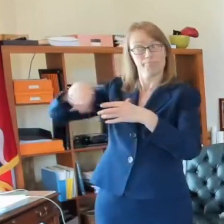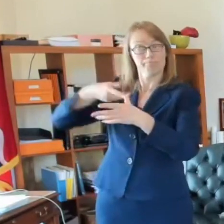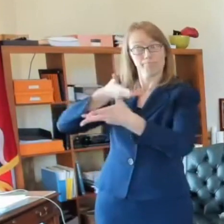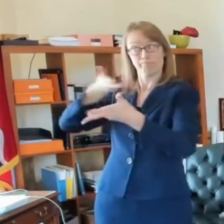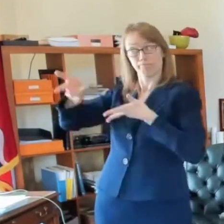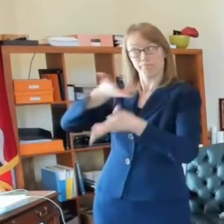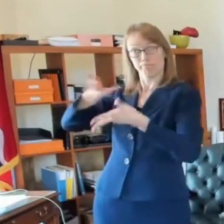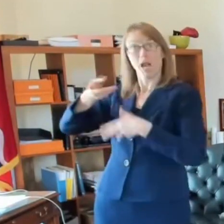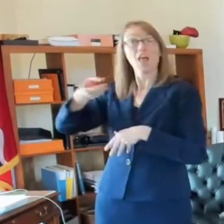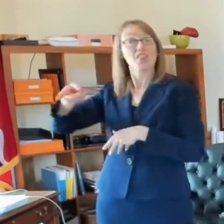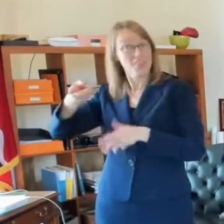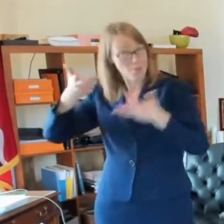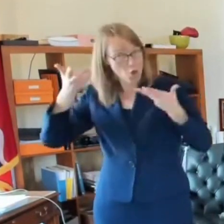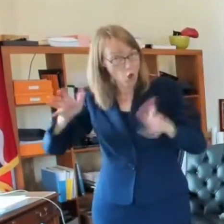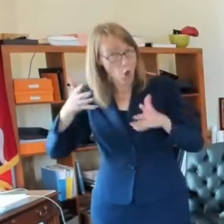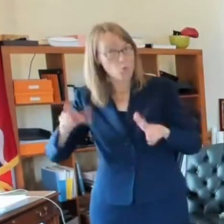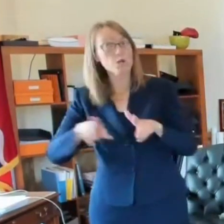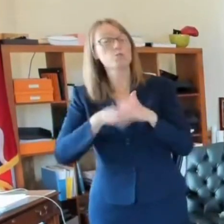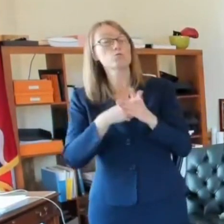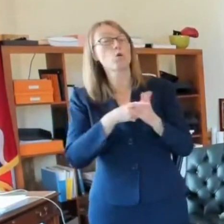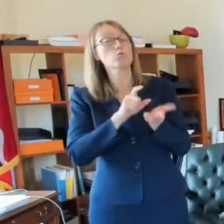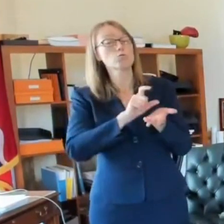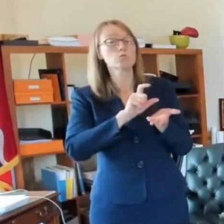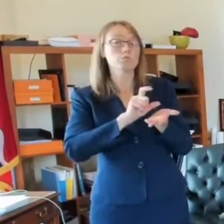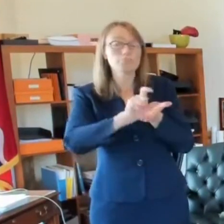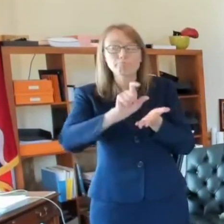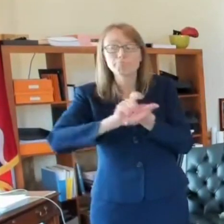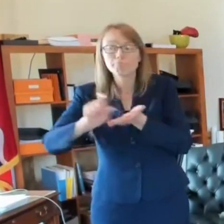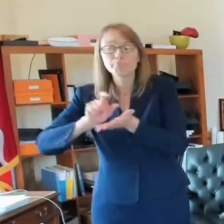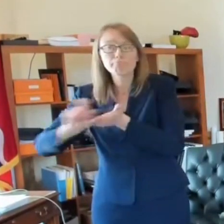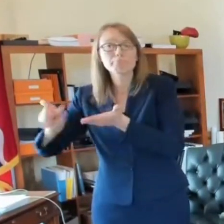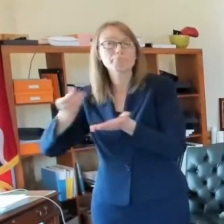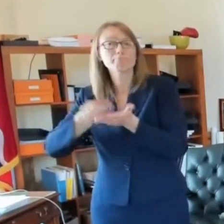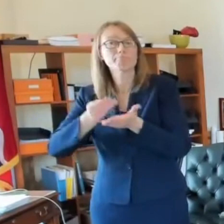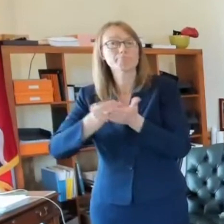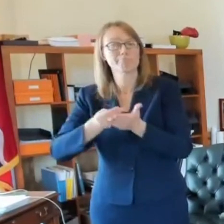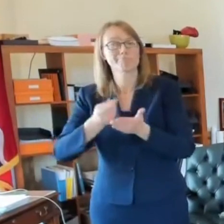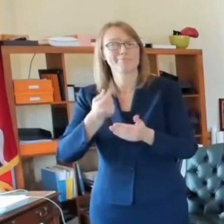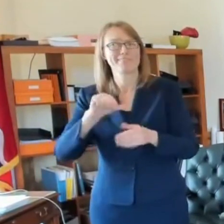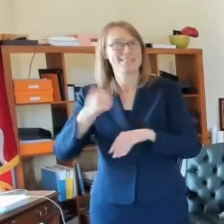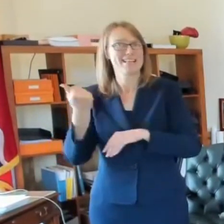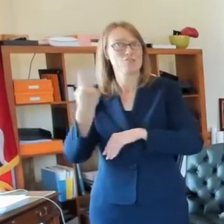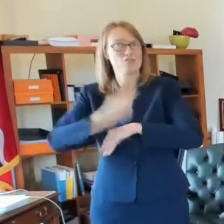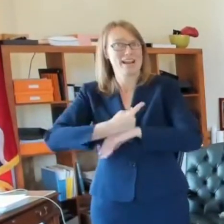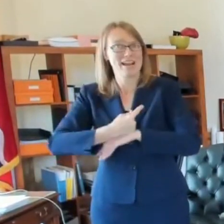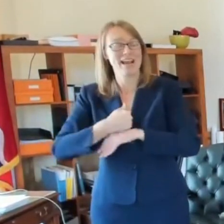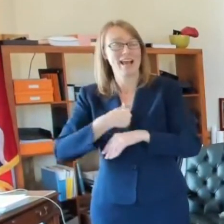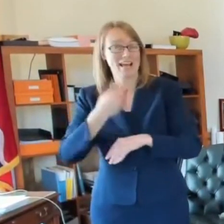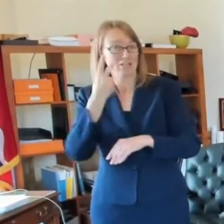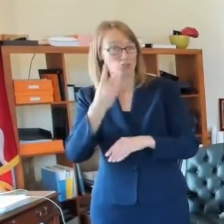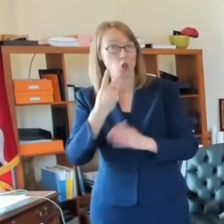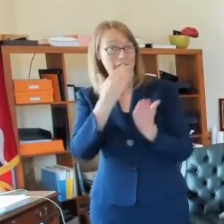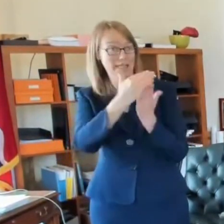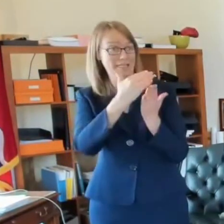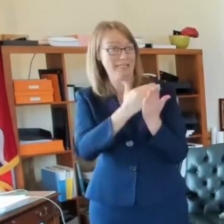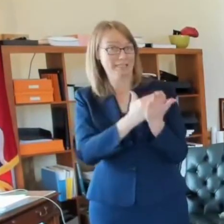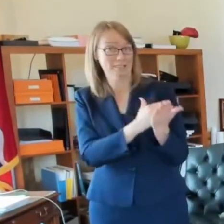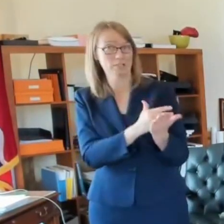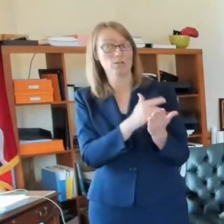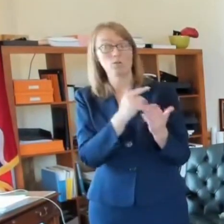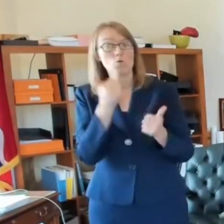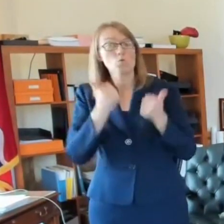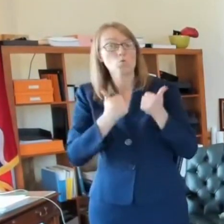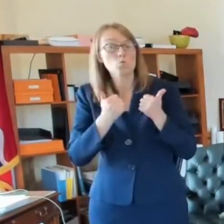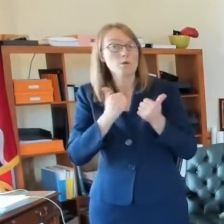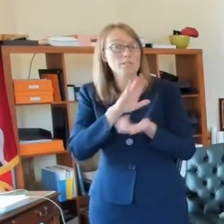already begun to distribute some of the funds. I saw a list the other day. They had a very rigorous process where child